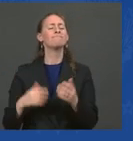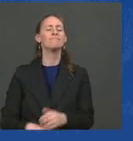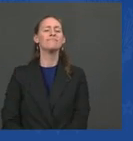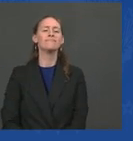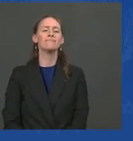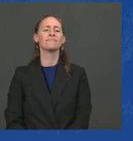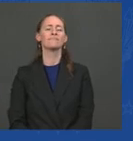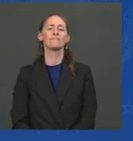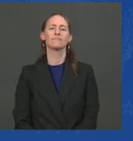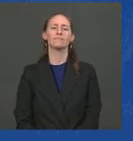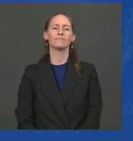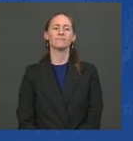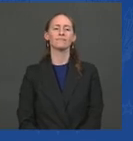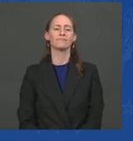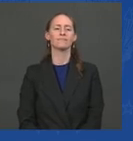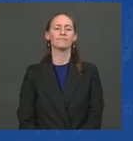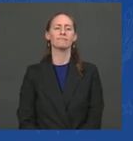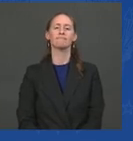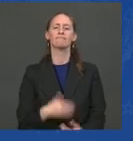roofs.